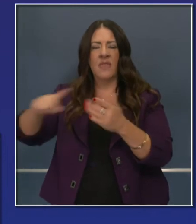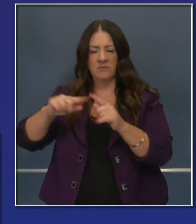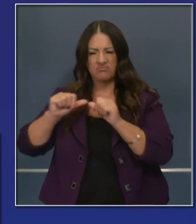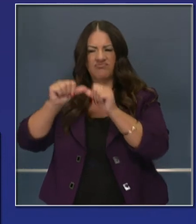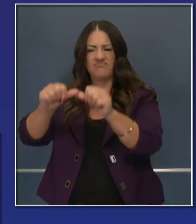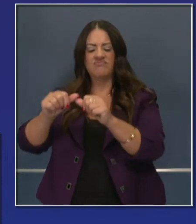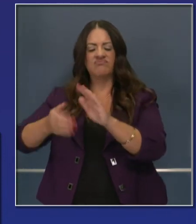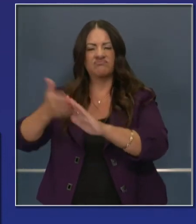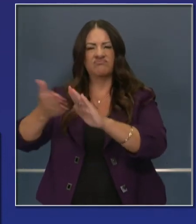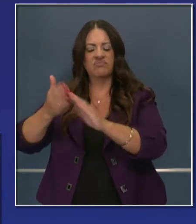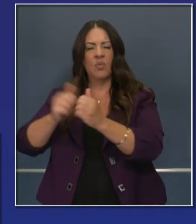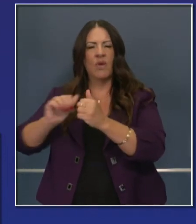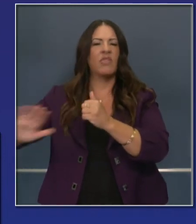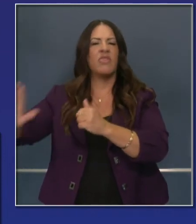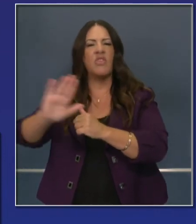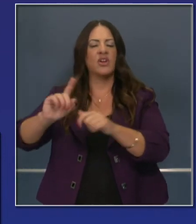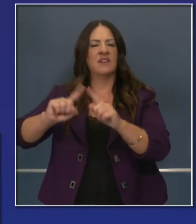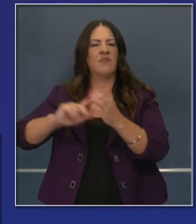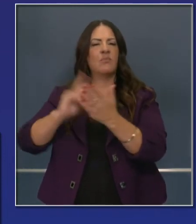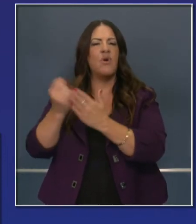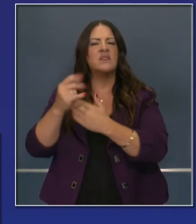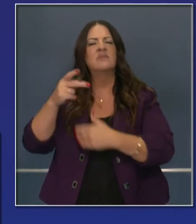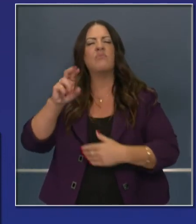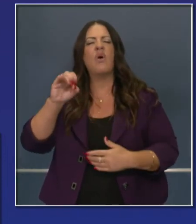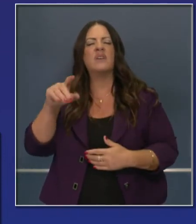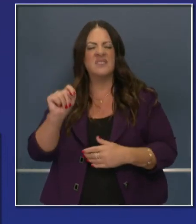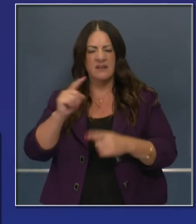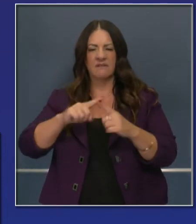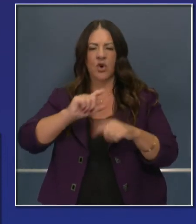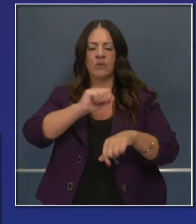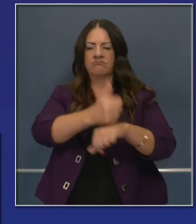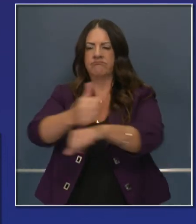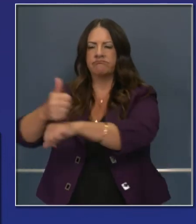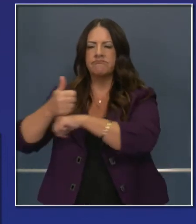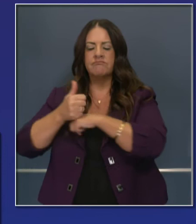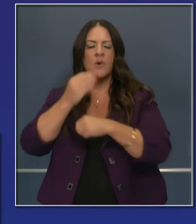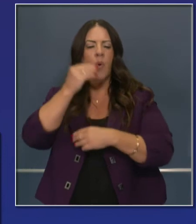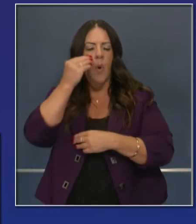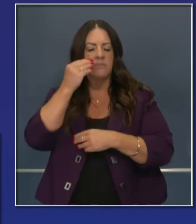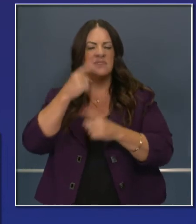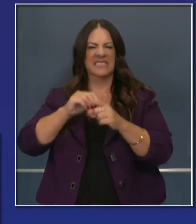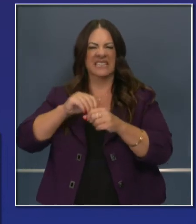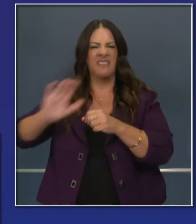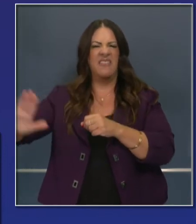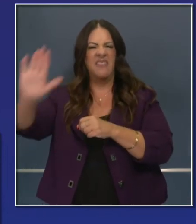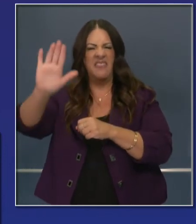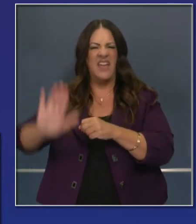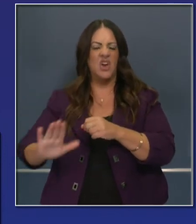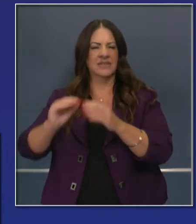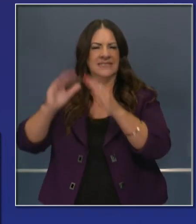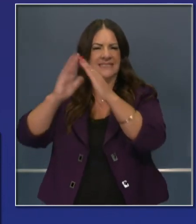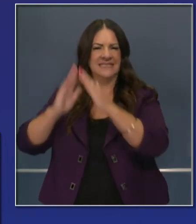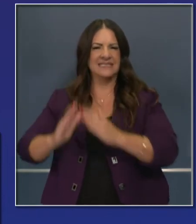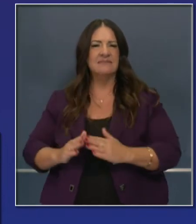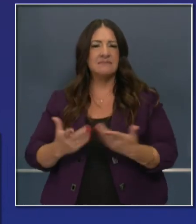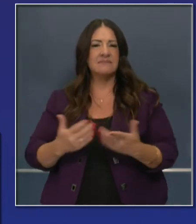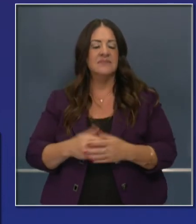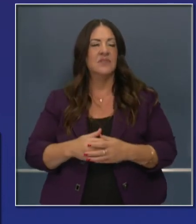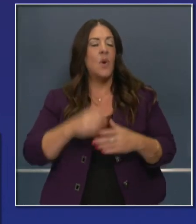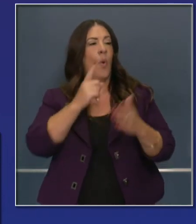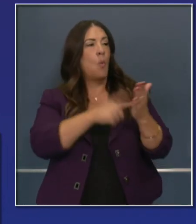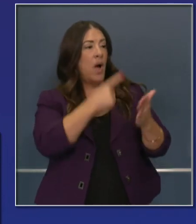that Joint Legislative Committee. Once they sign off on this additional $200 million, we're going to try to get these dollars